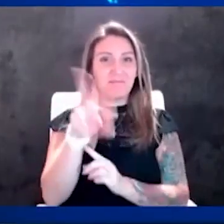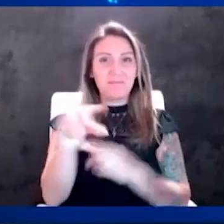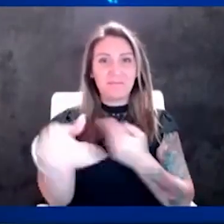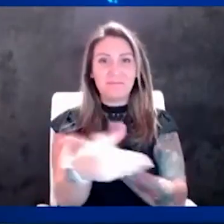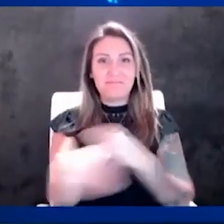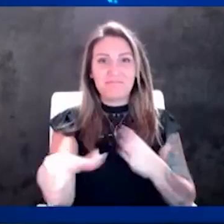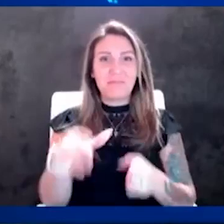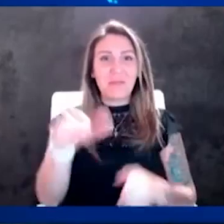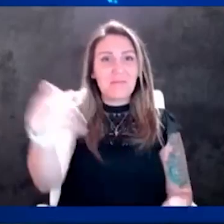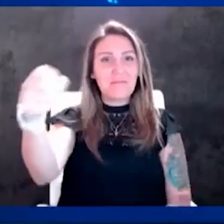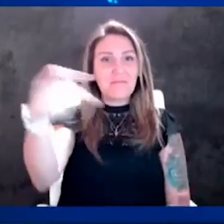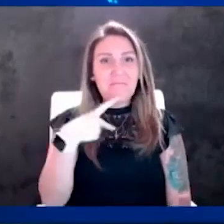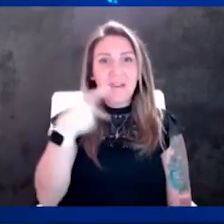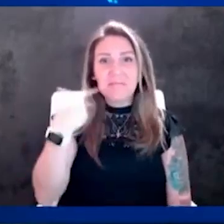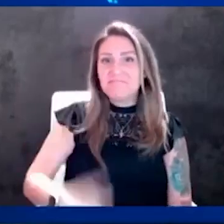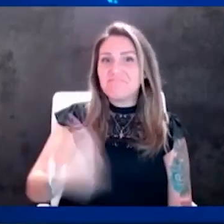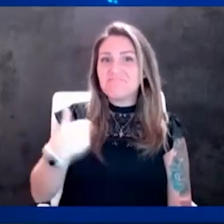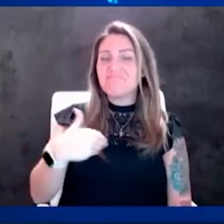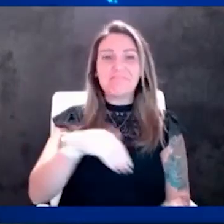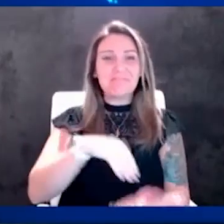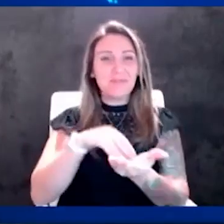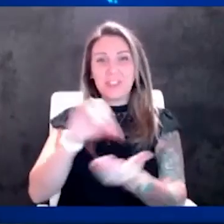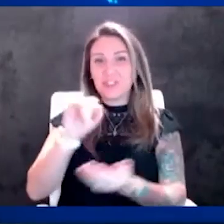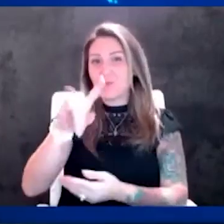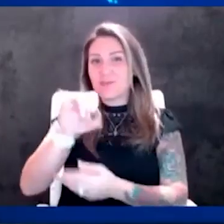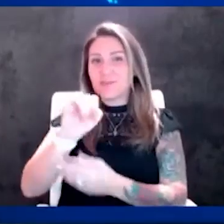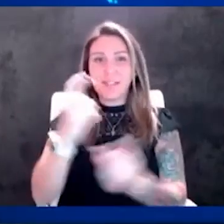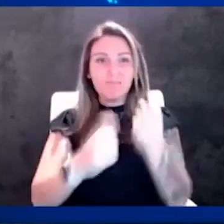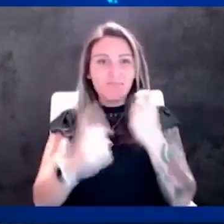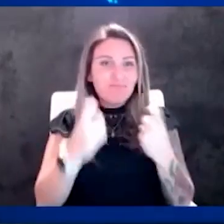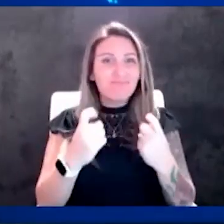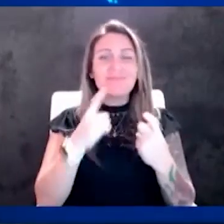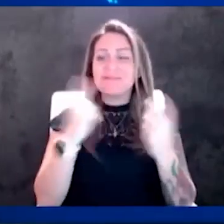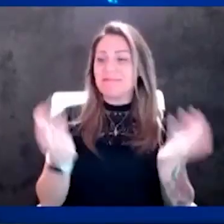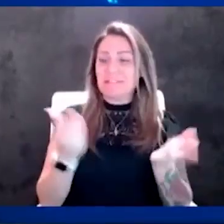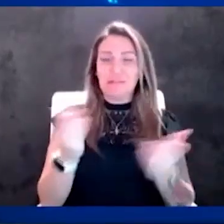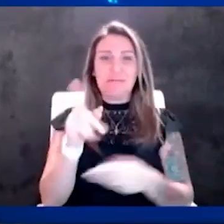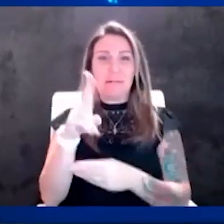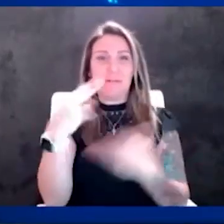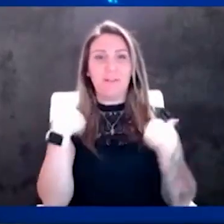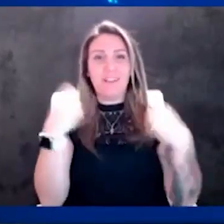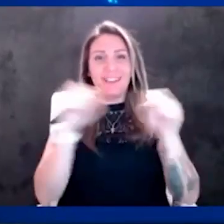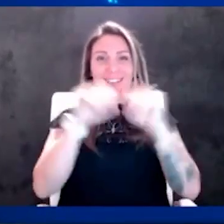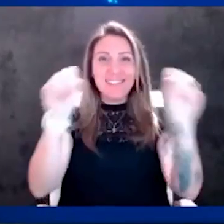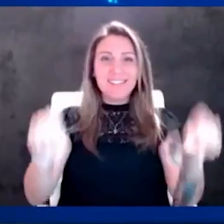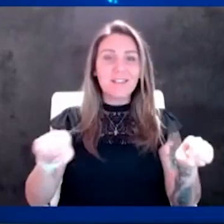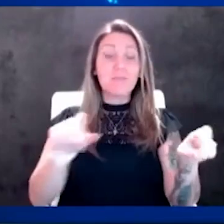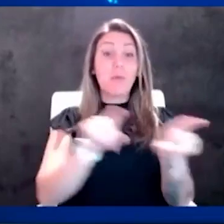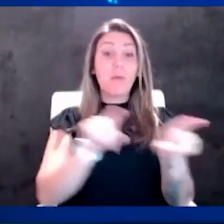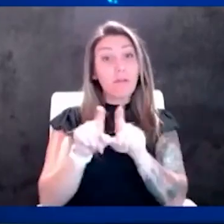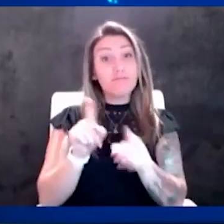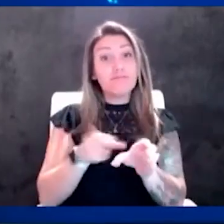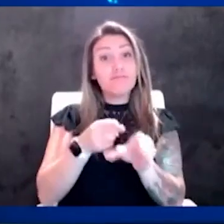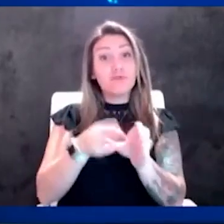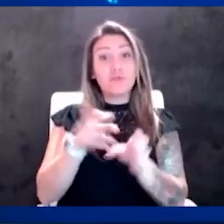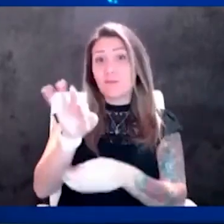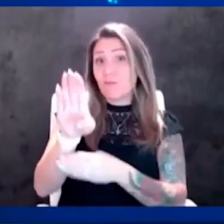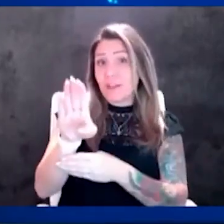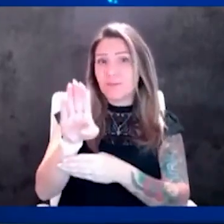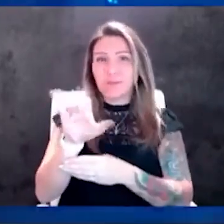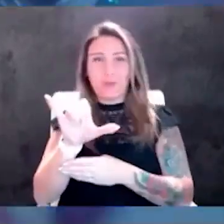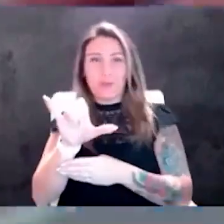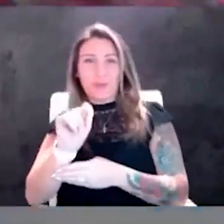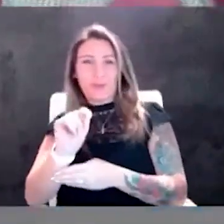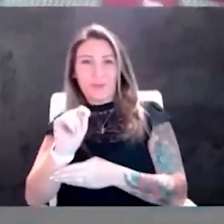Dr. Steve Stites, Chief Medical Officer here at the University of Kansas Health System. Thanks for also joining us on Facebook and YouTube.